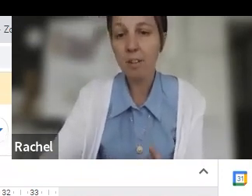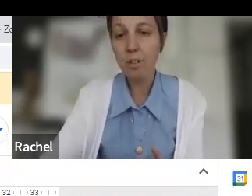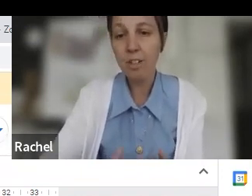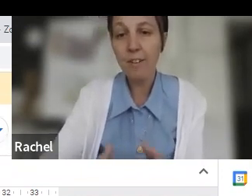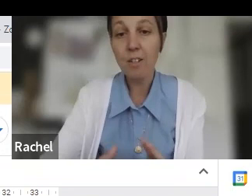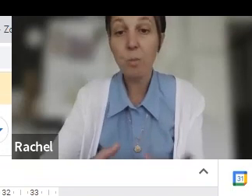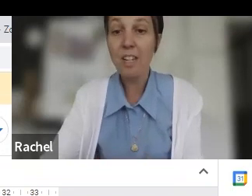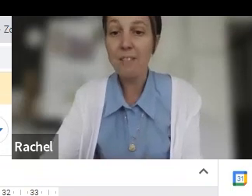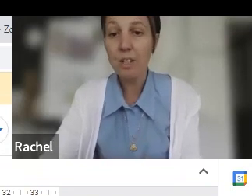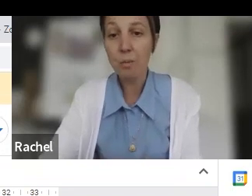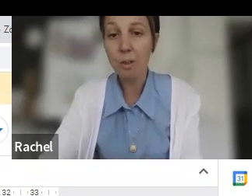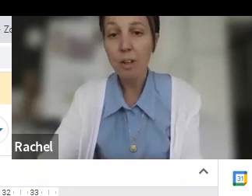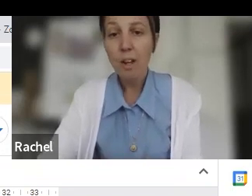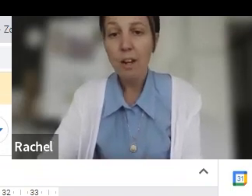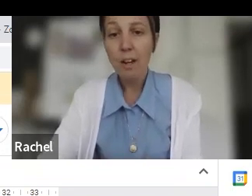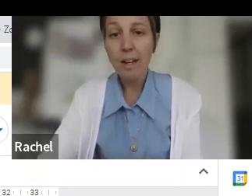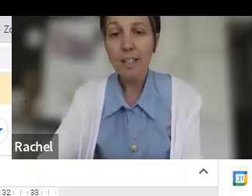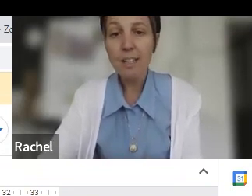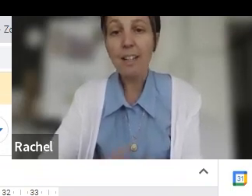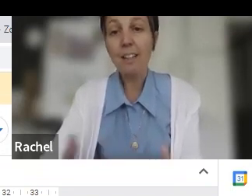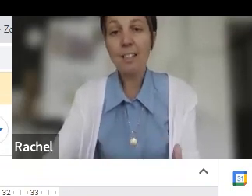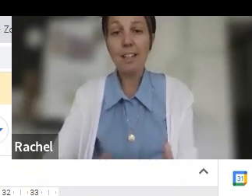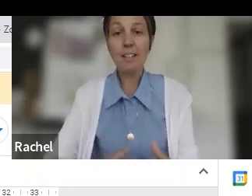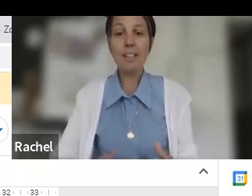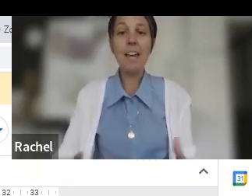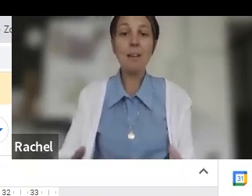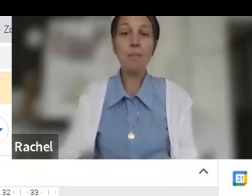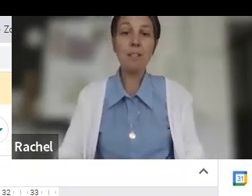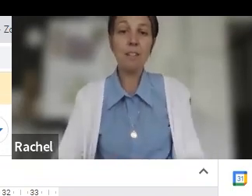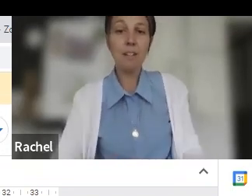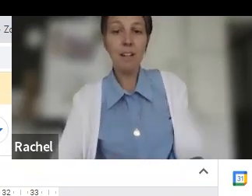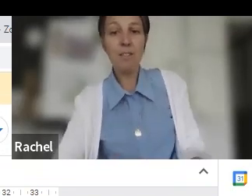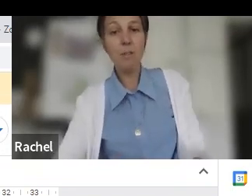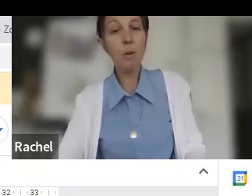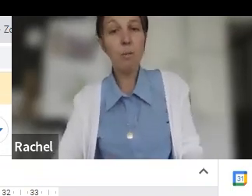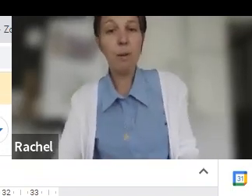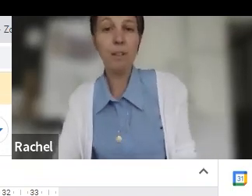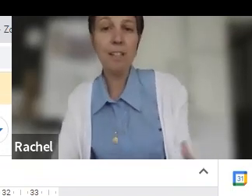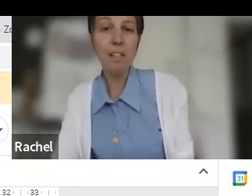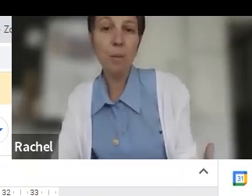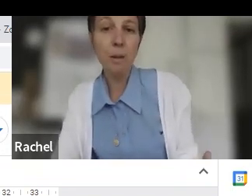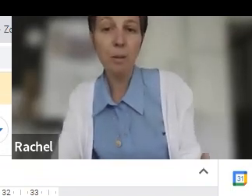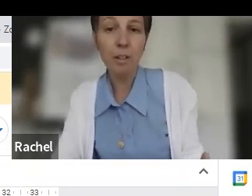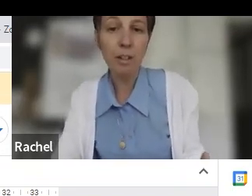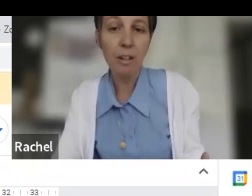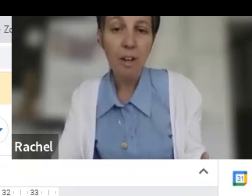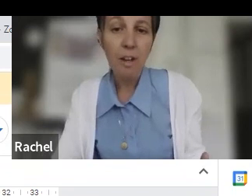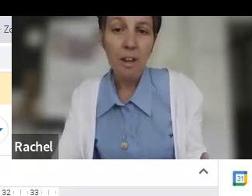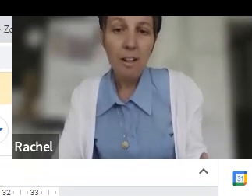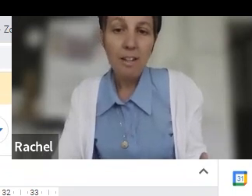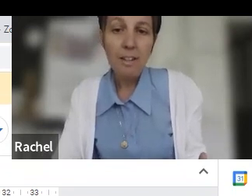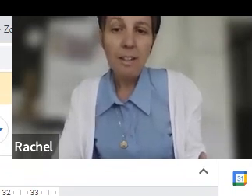brief psychological interventions, which are individual. And it's, like I said, the aim is to kind of support people and teach people to